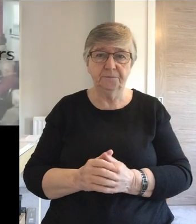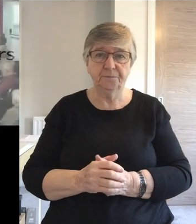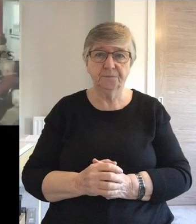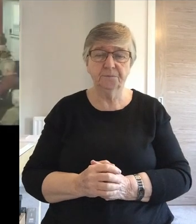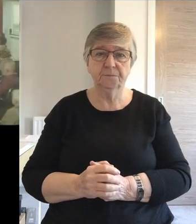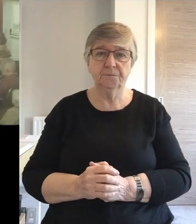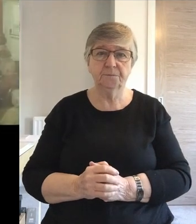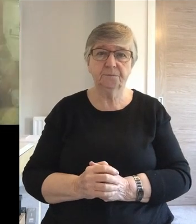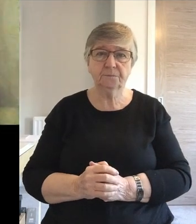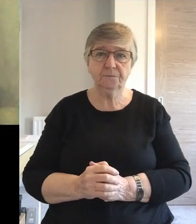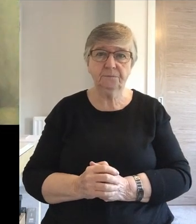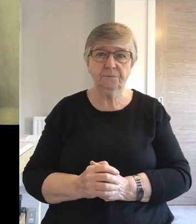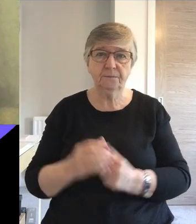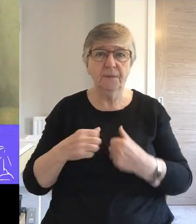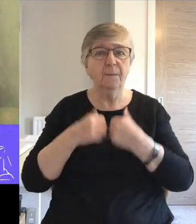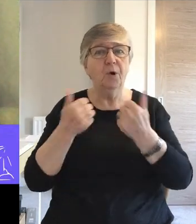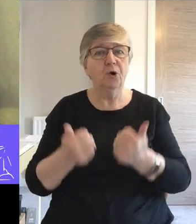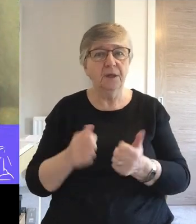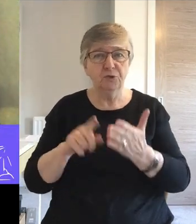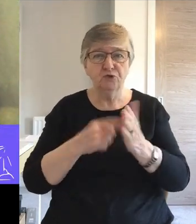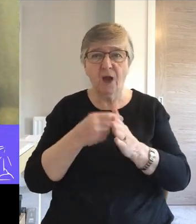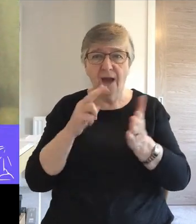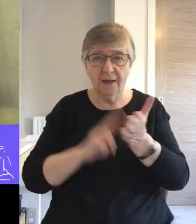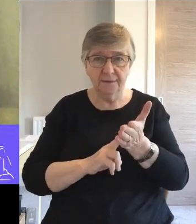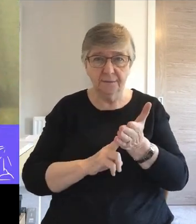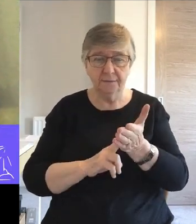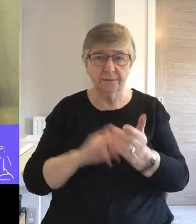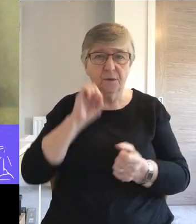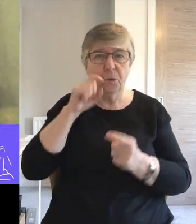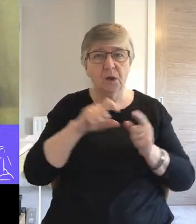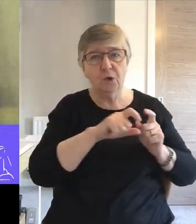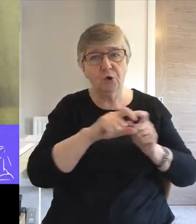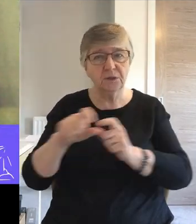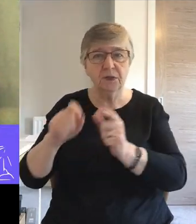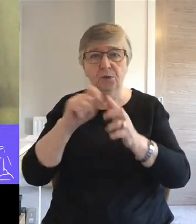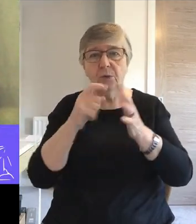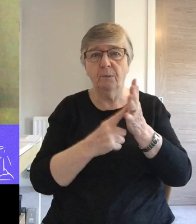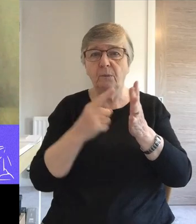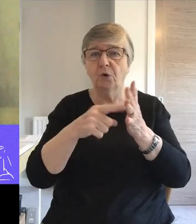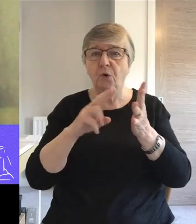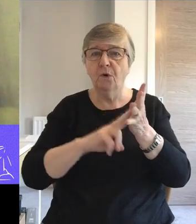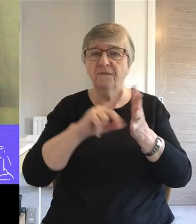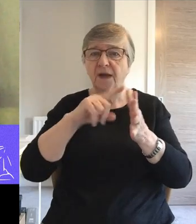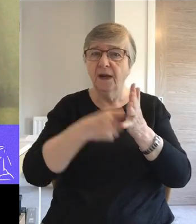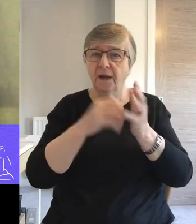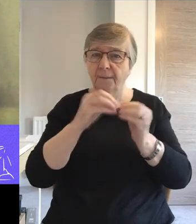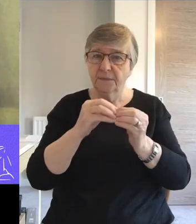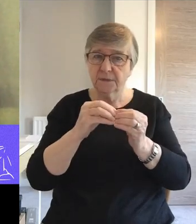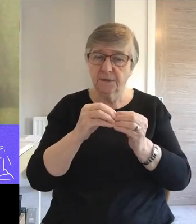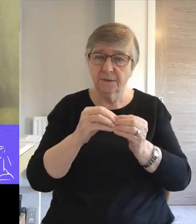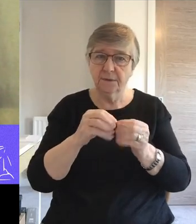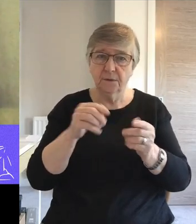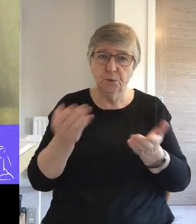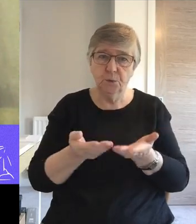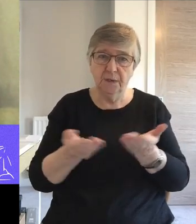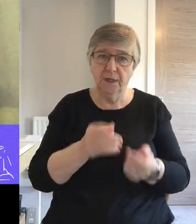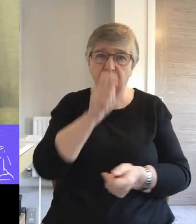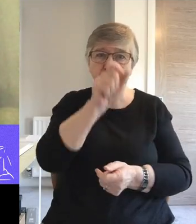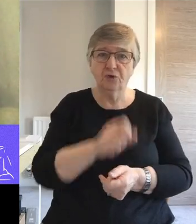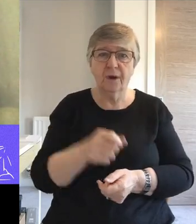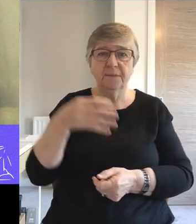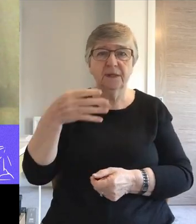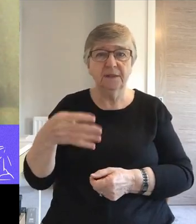Amen. Good morning. We're going to continue reading from Proverbs today, this time from chapter